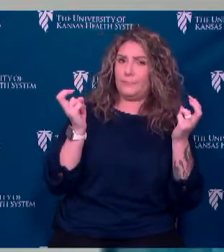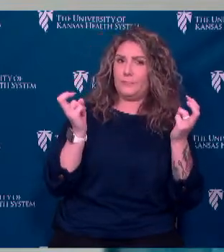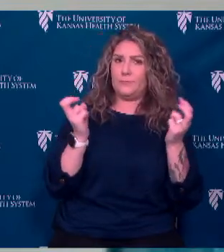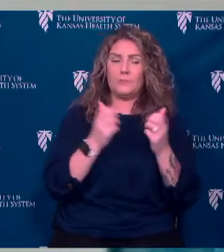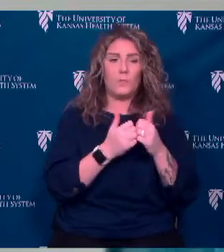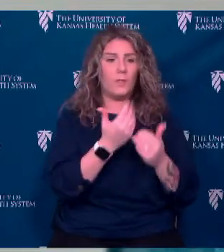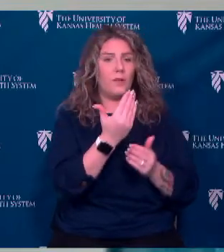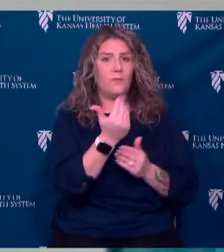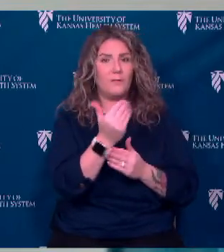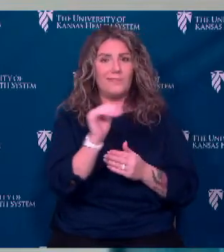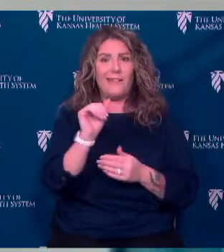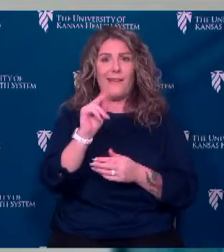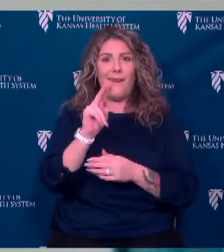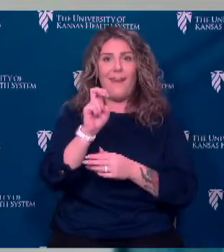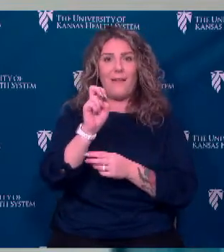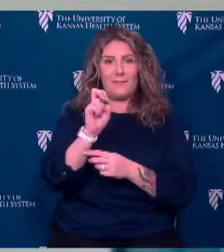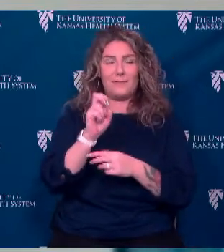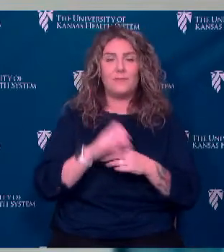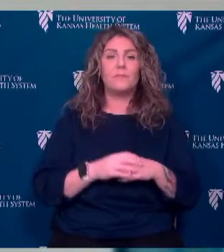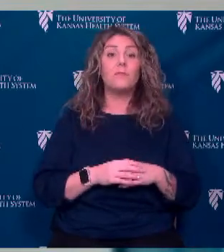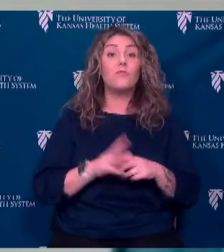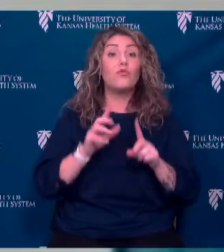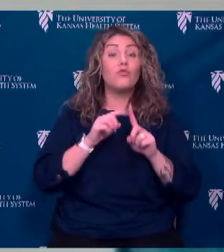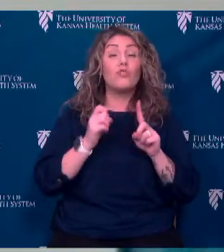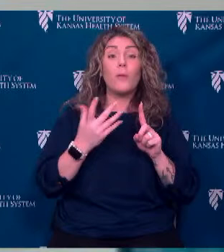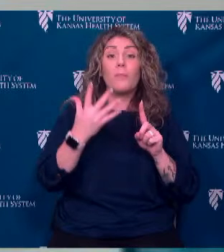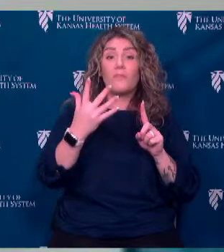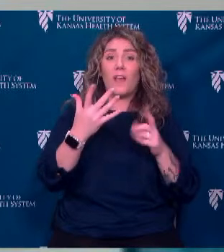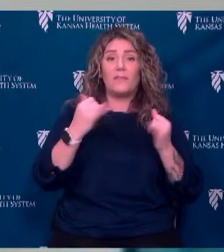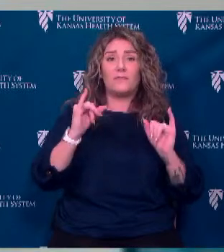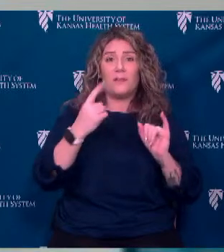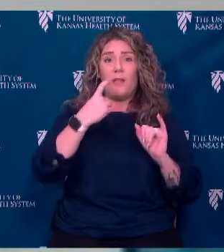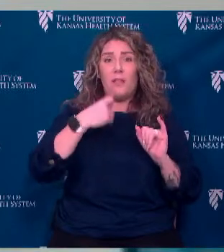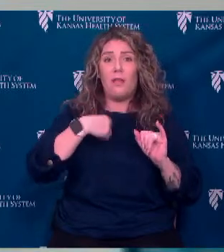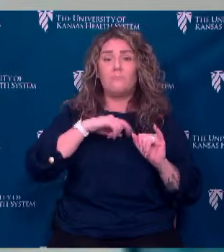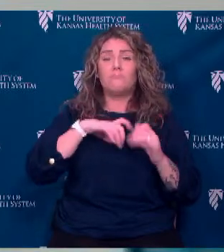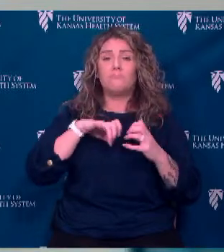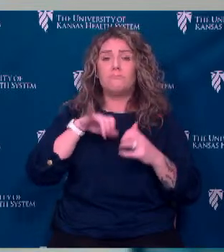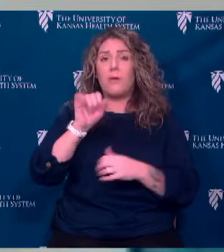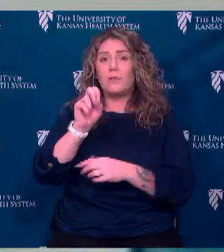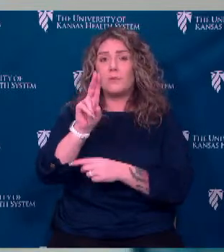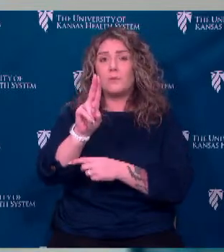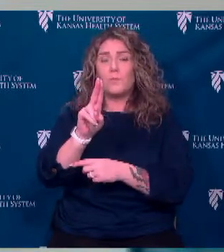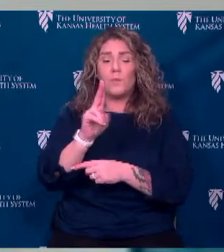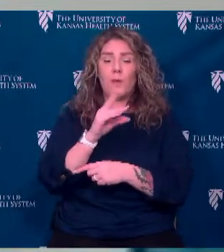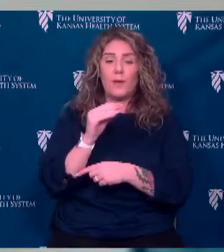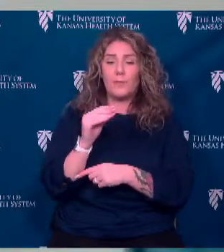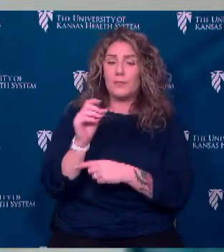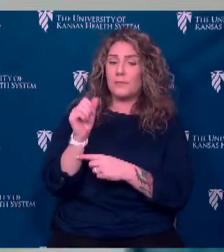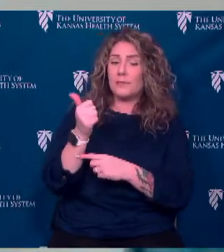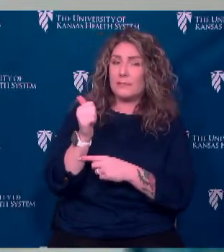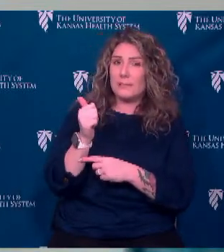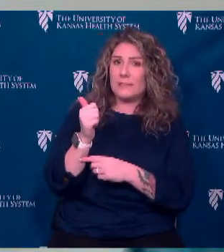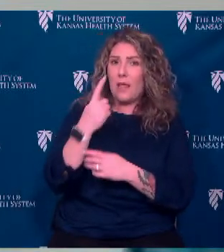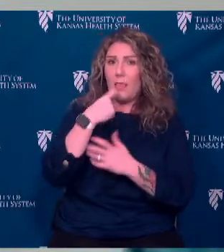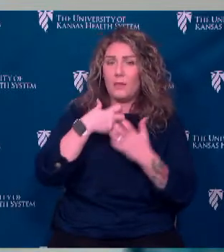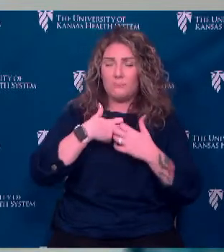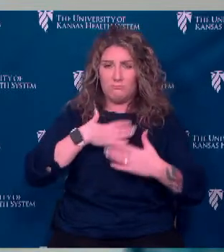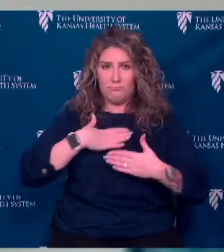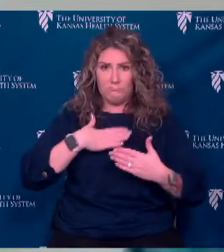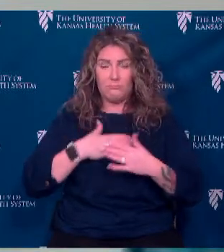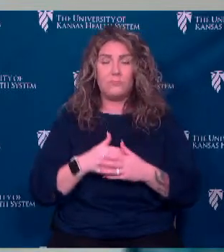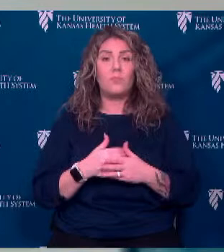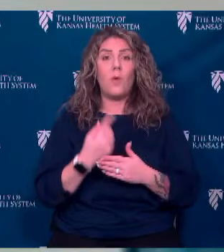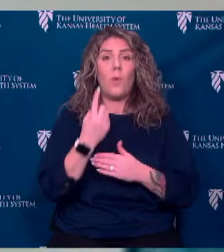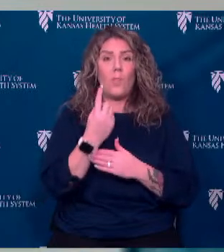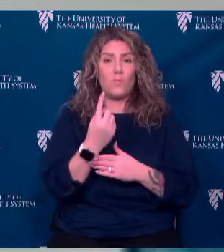15 with active infection. Of these, 5 are still in the ICU and 10 on med surge, and 1